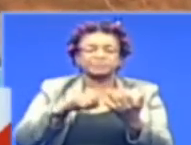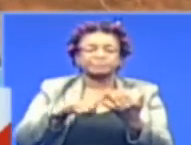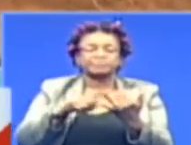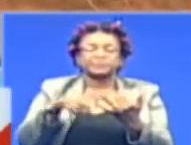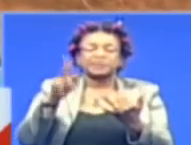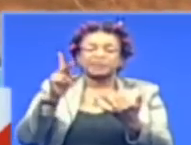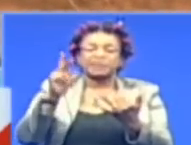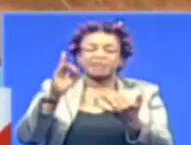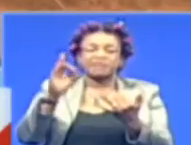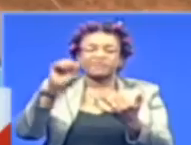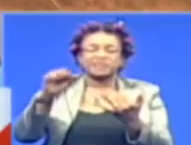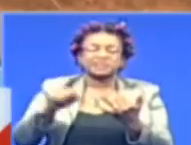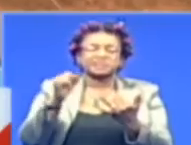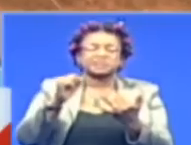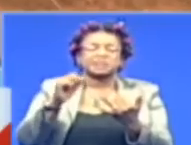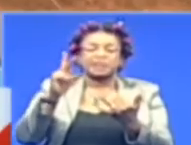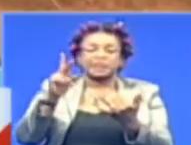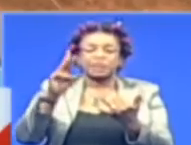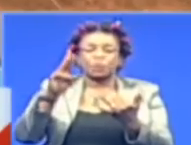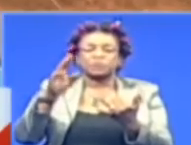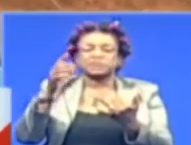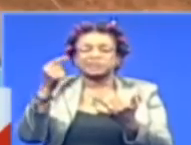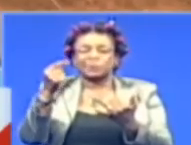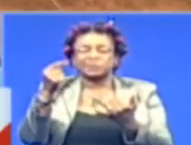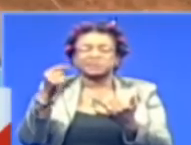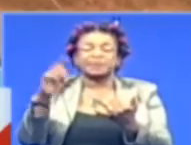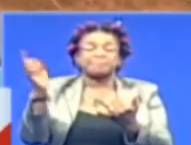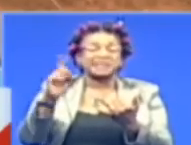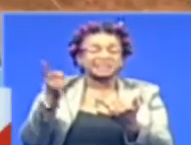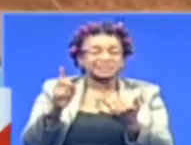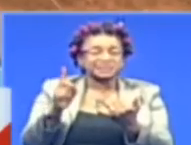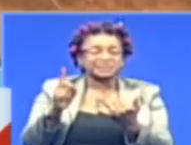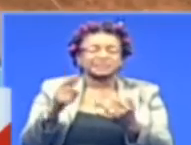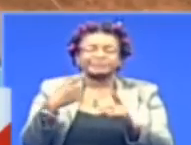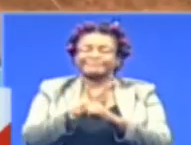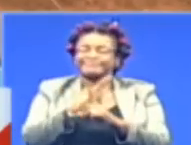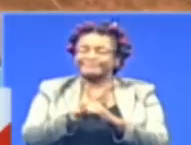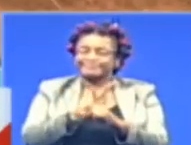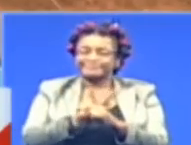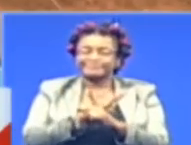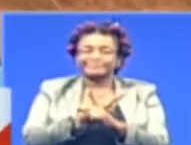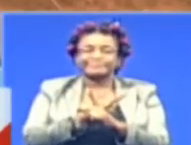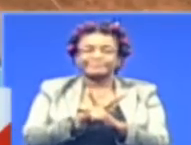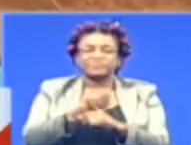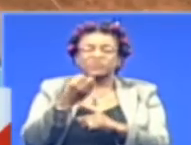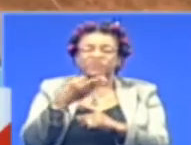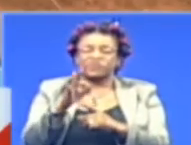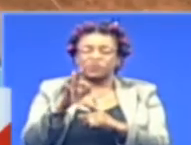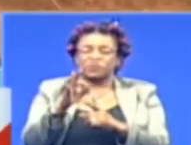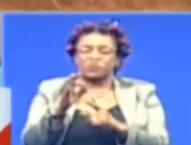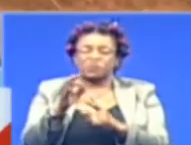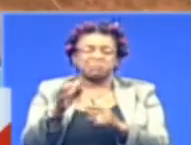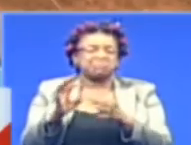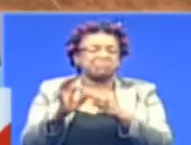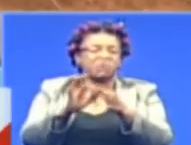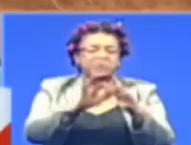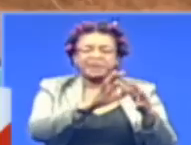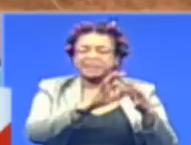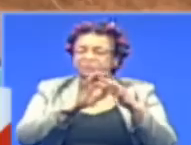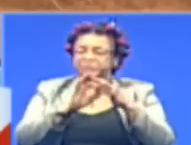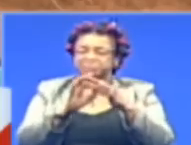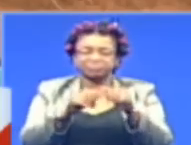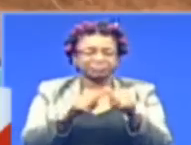KFS, we have Kenya Water Towers, we have the ministry itself, and that's why we are saying, for sake of proper coordination in terms of